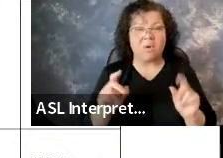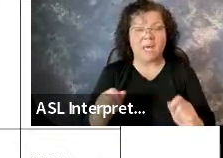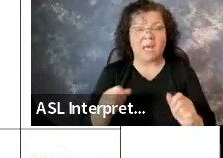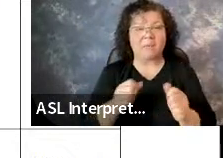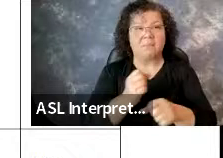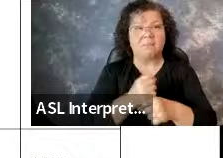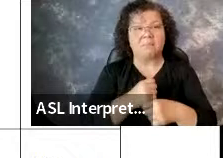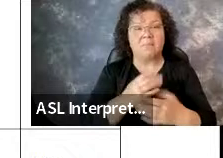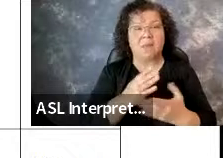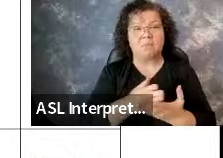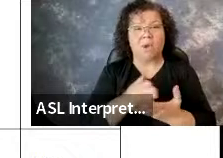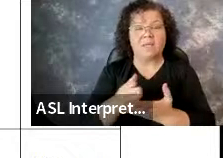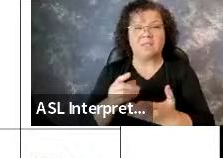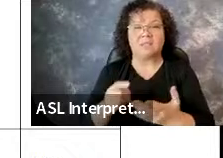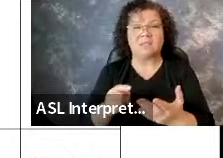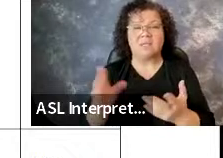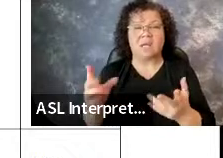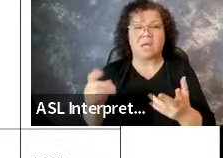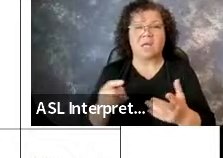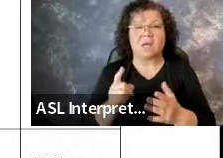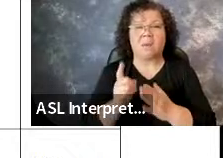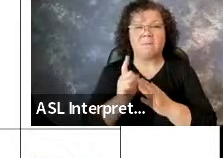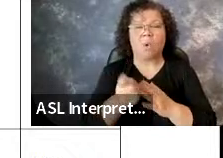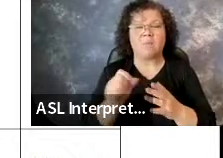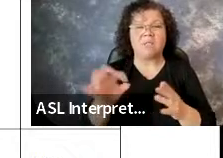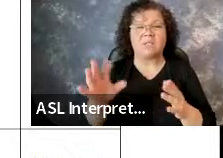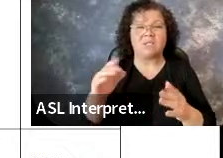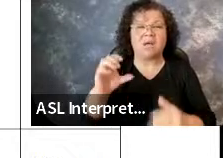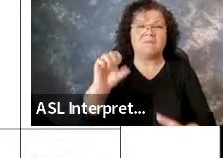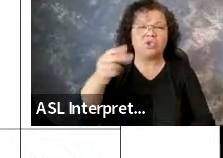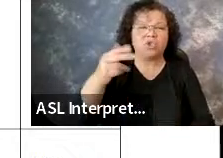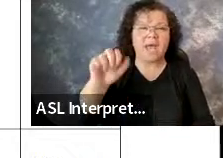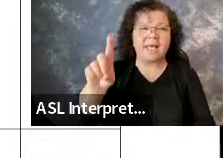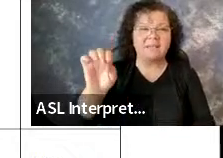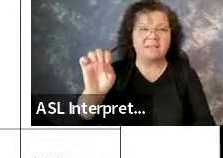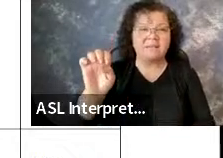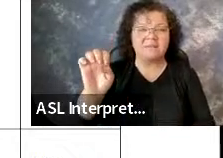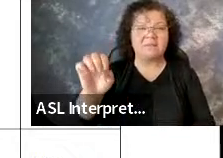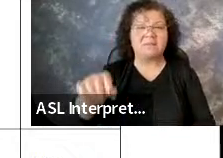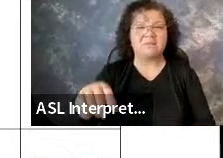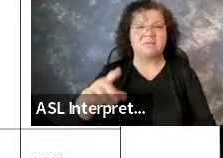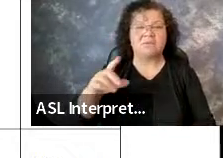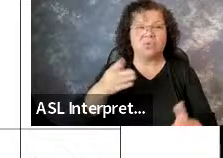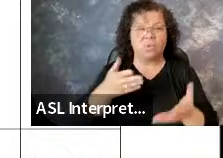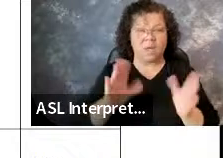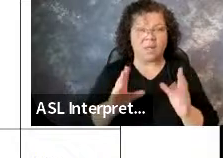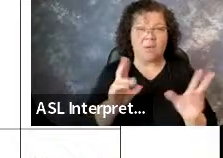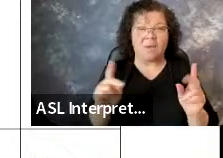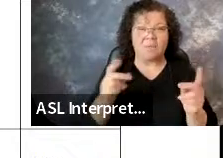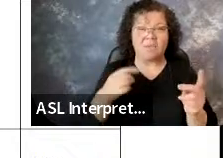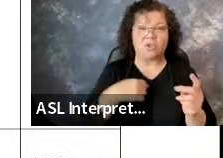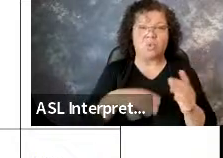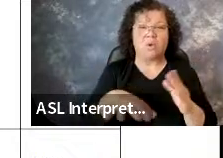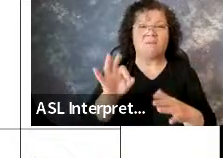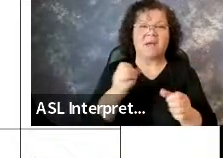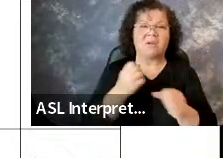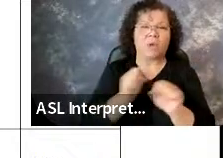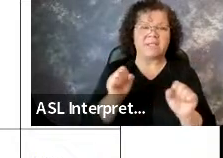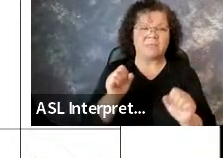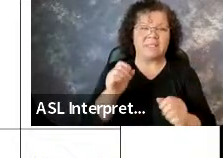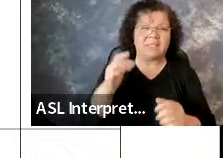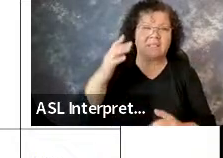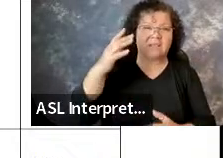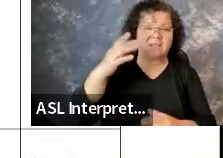to like find a moment of shade, something that kind of allows people to take respite. Okay,